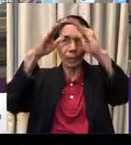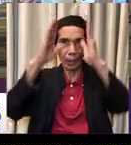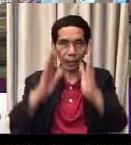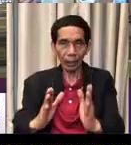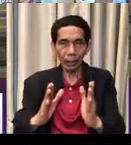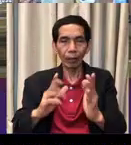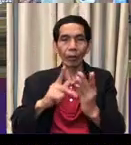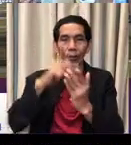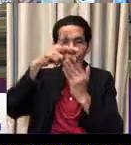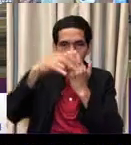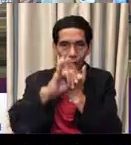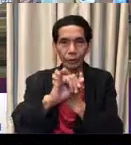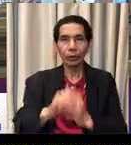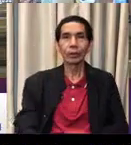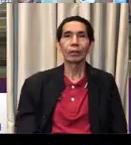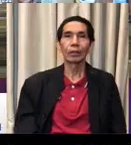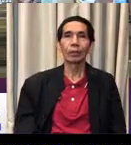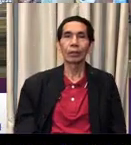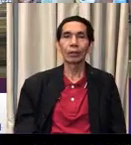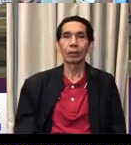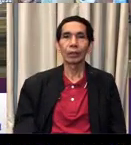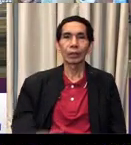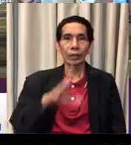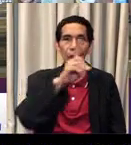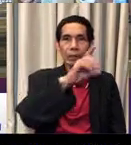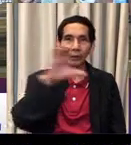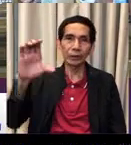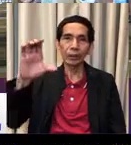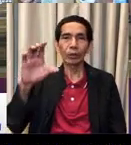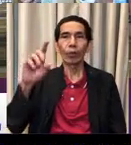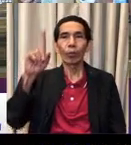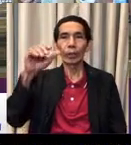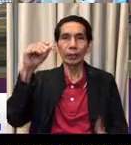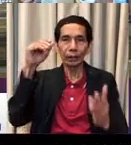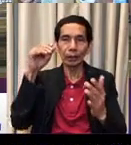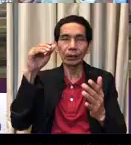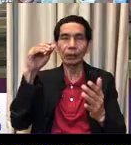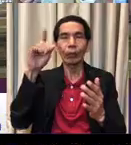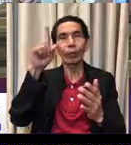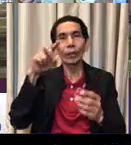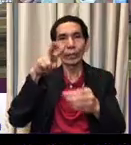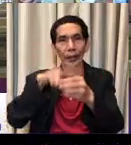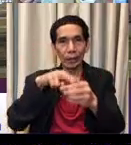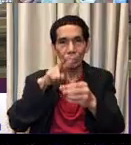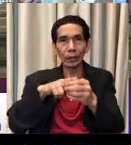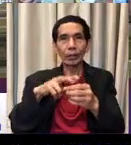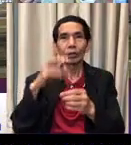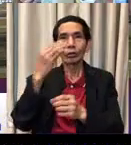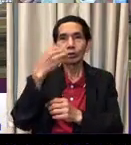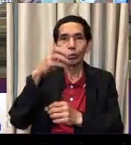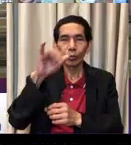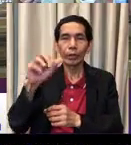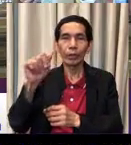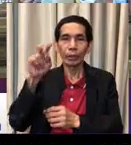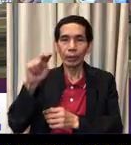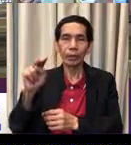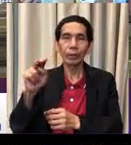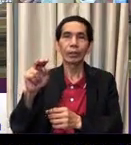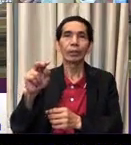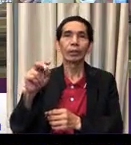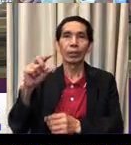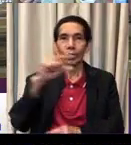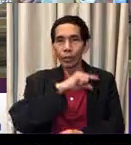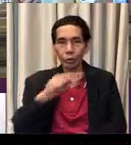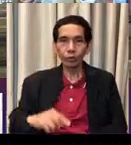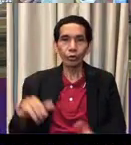Bunda ng Seattle, Washington, $100 for Vertical Housing Project. Joey and Anna of Maspeth, Queens, New